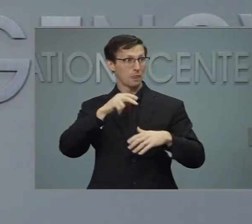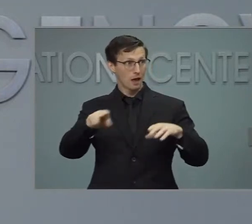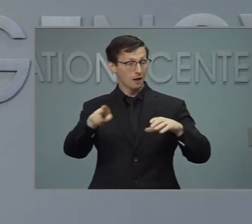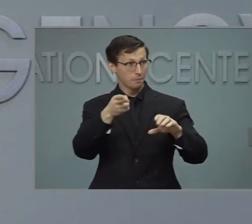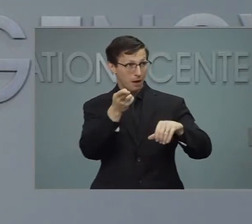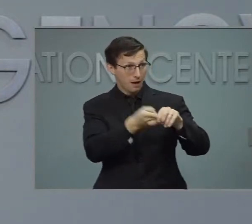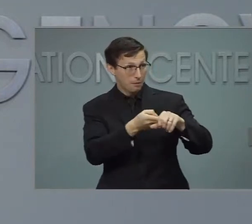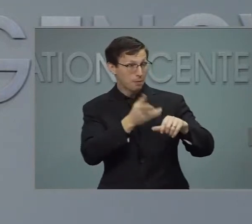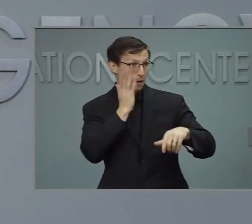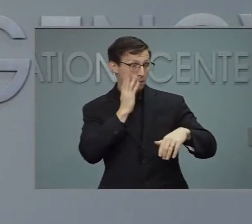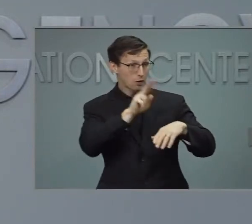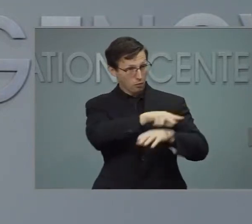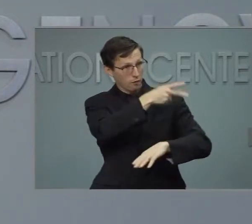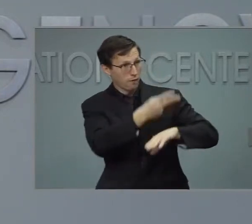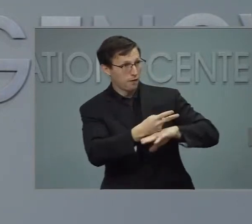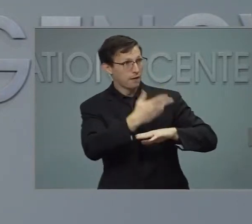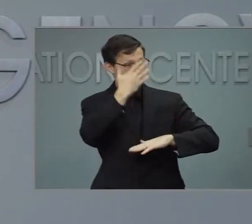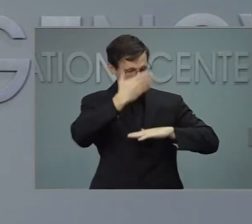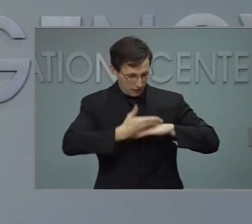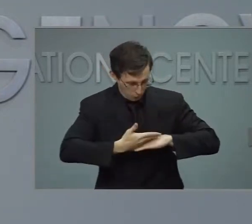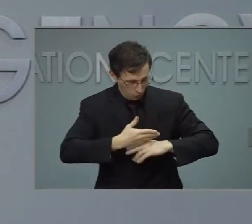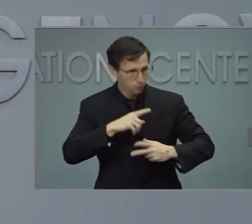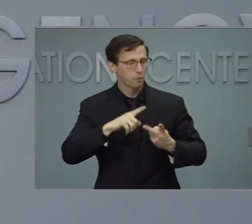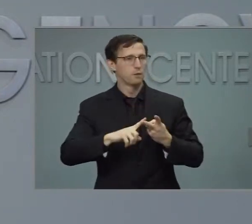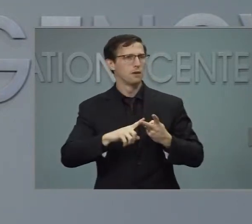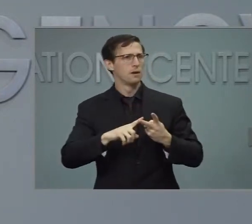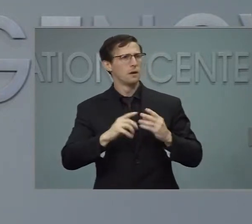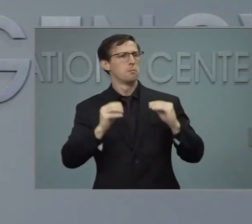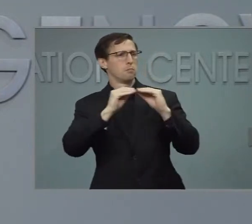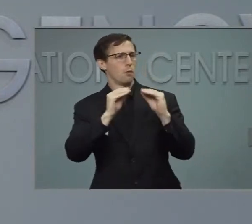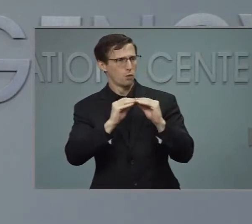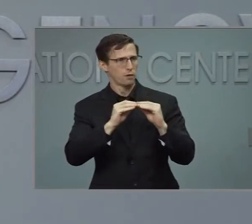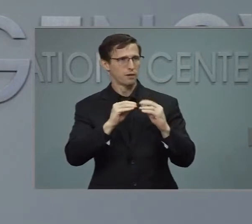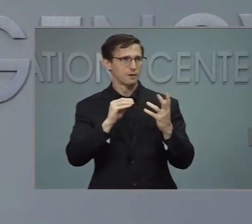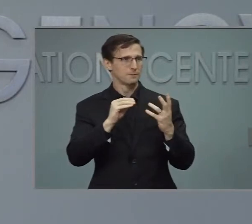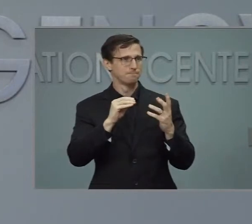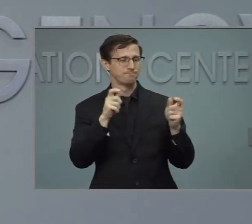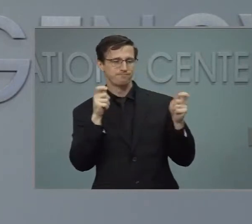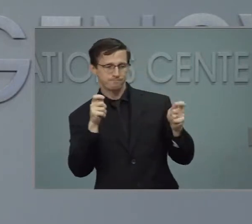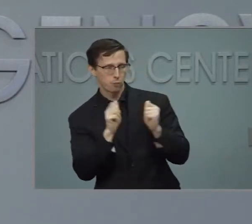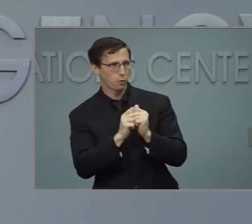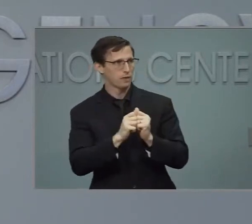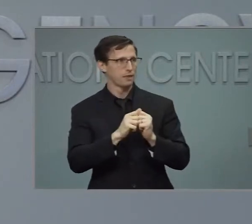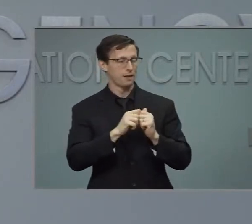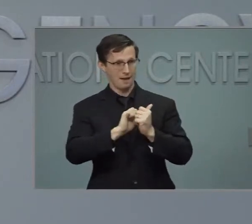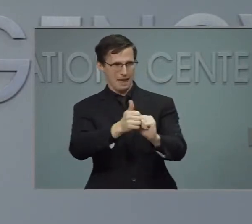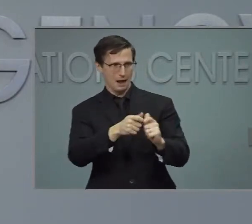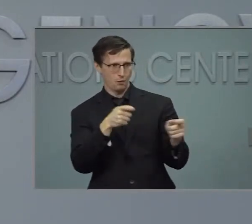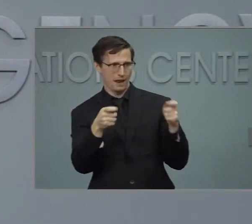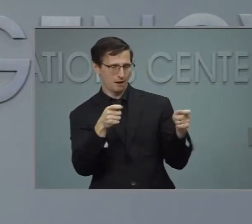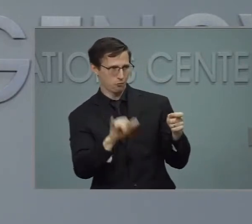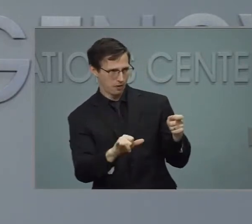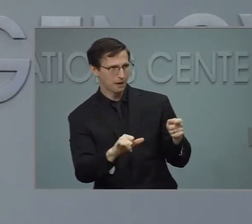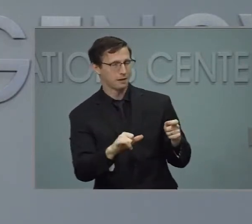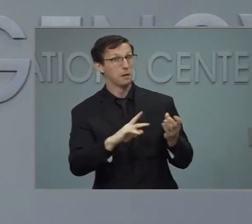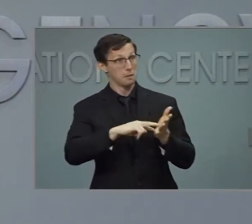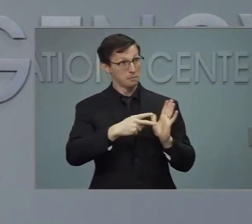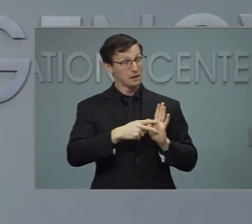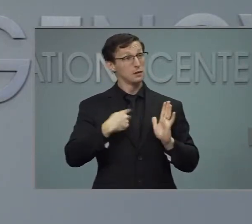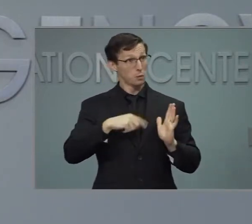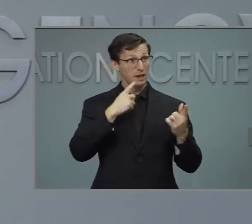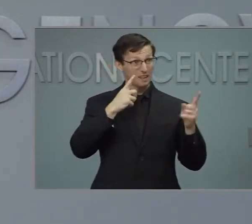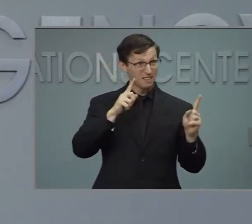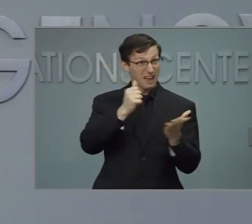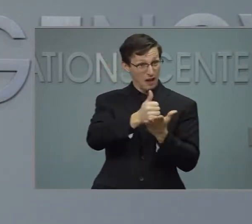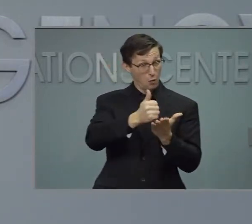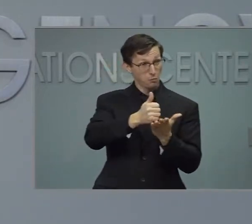and our doctors have done a great job. So I think overall we've seen the mortality rate, meaning the number of people dying from COVID,